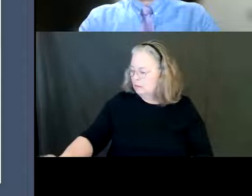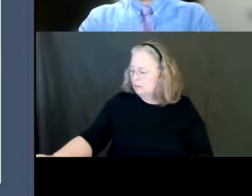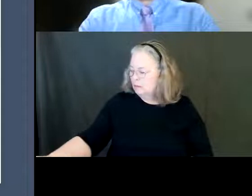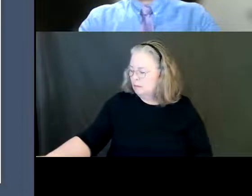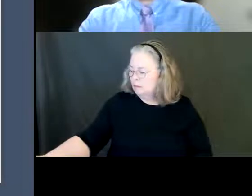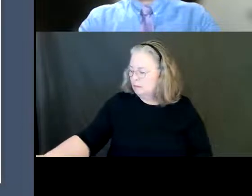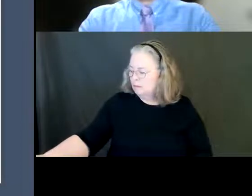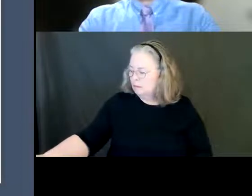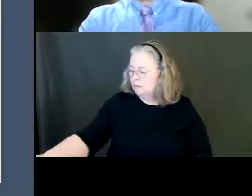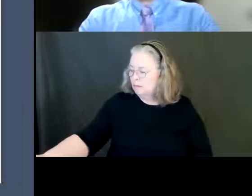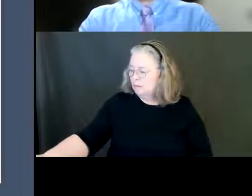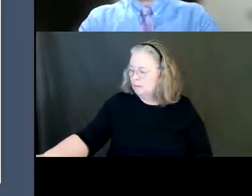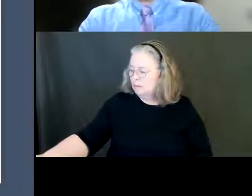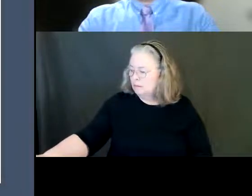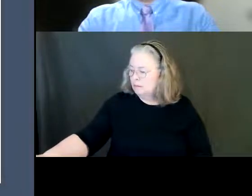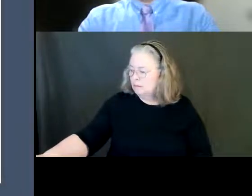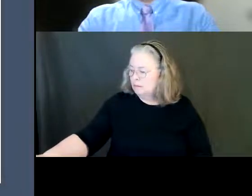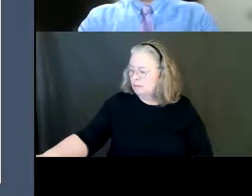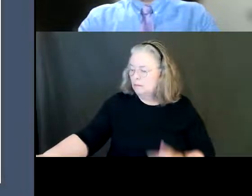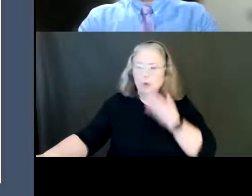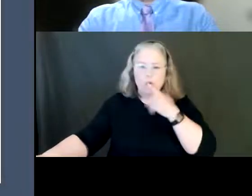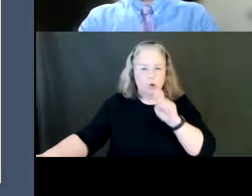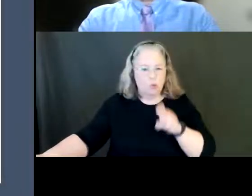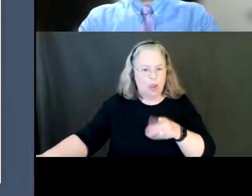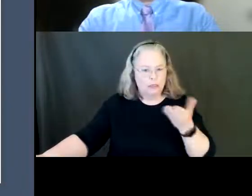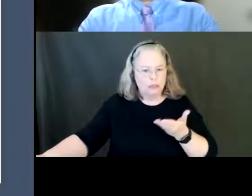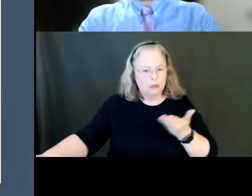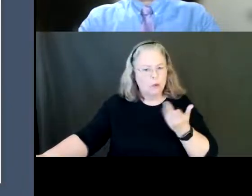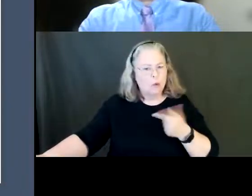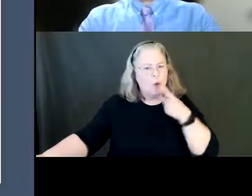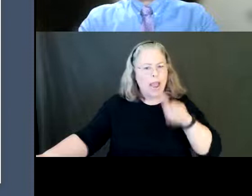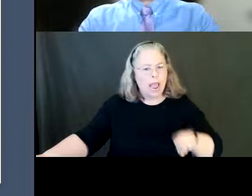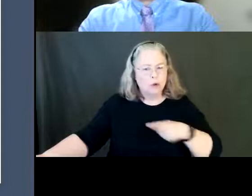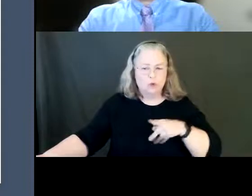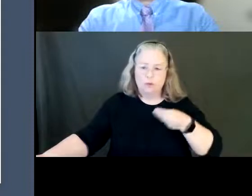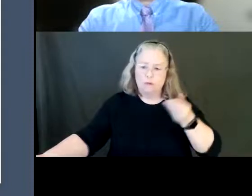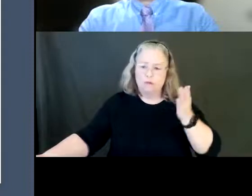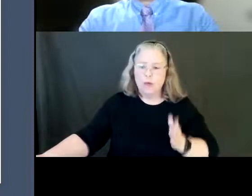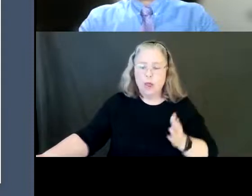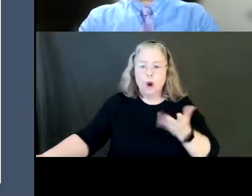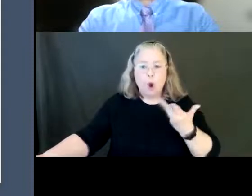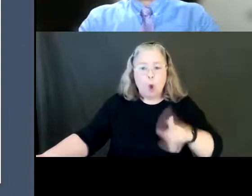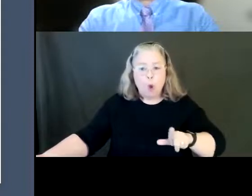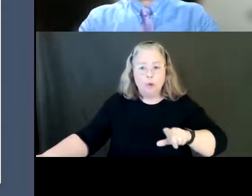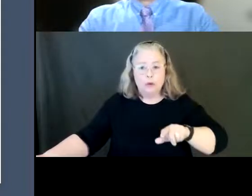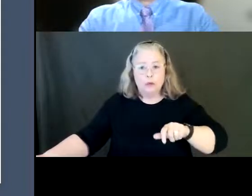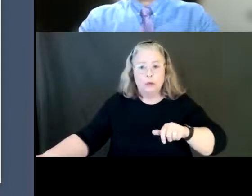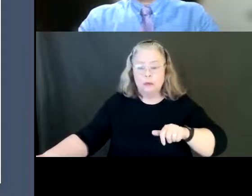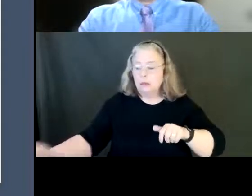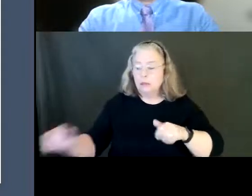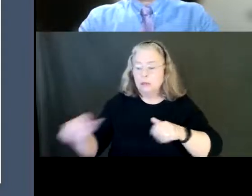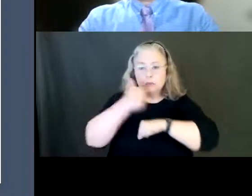I think there's a really good question here. What is going to happen to providers who have already implemented a software